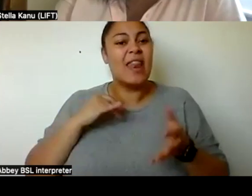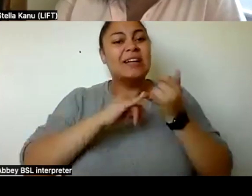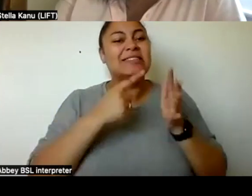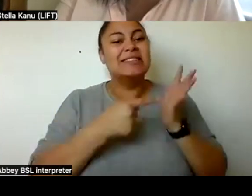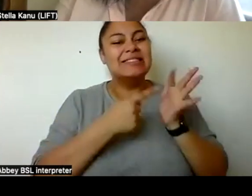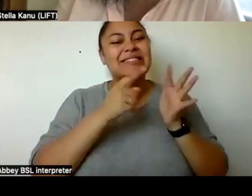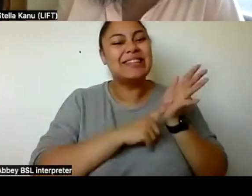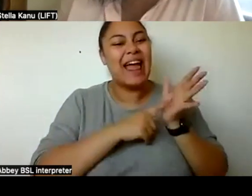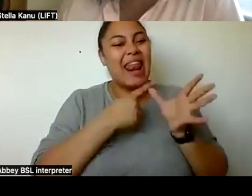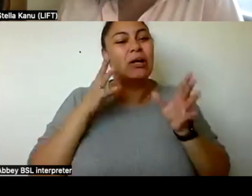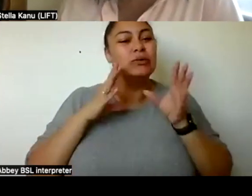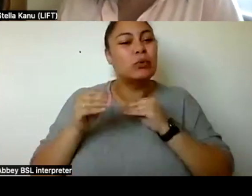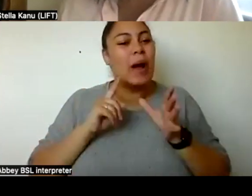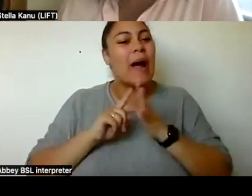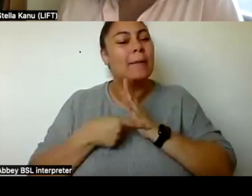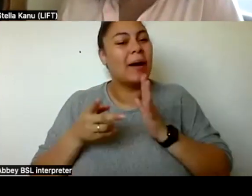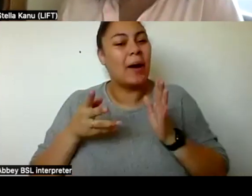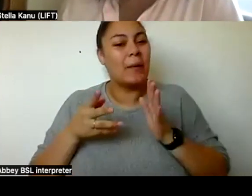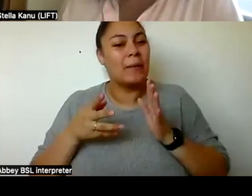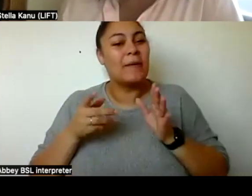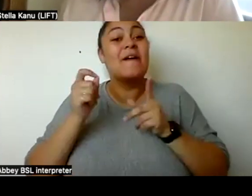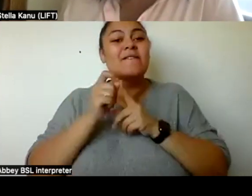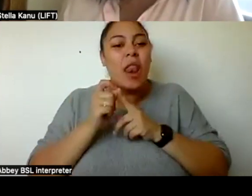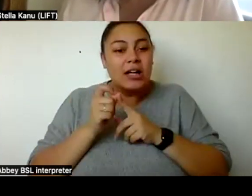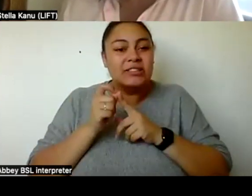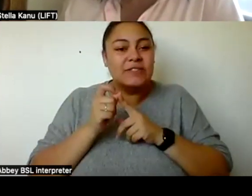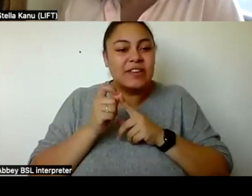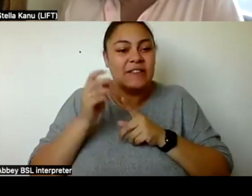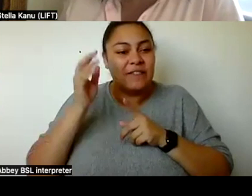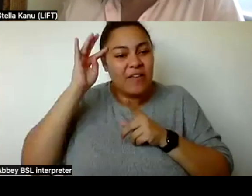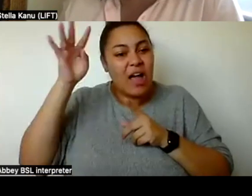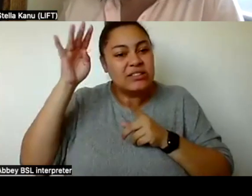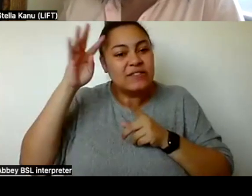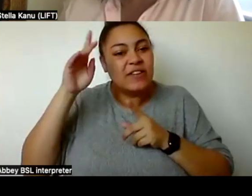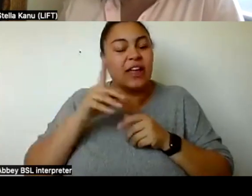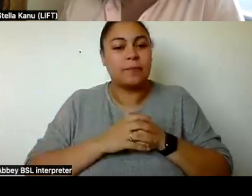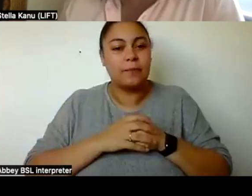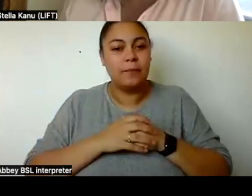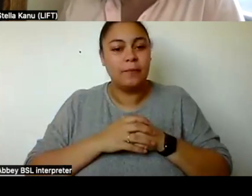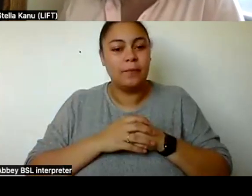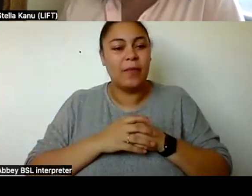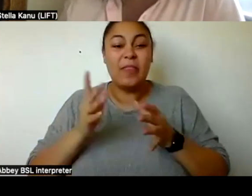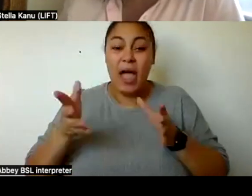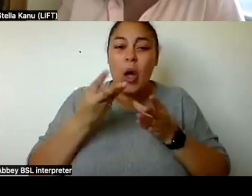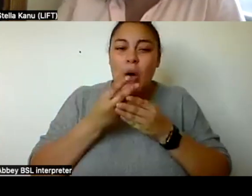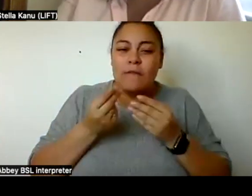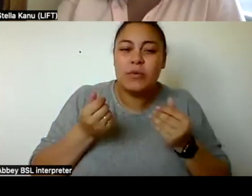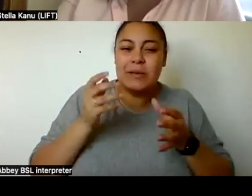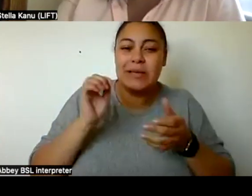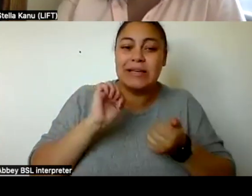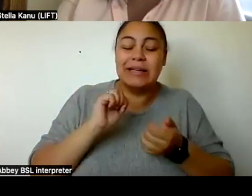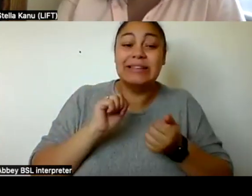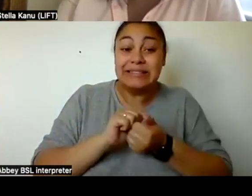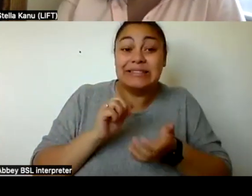very much about our philosophy of working with people, but that's just a couple of examples in terms of the practical side